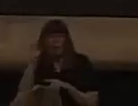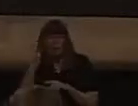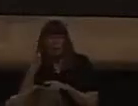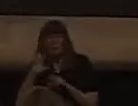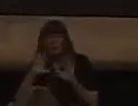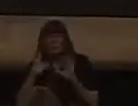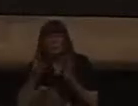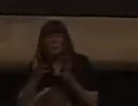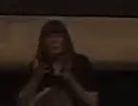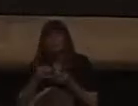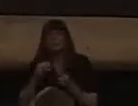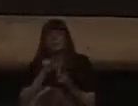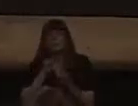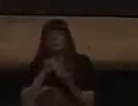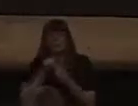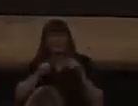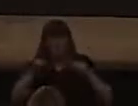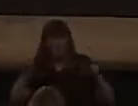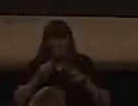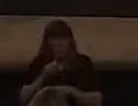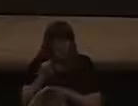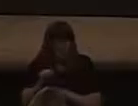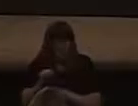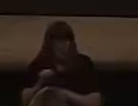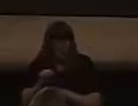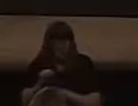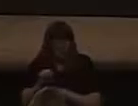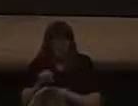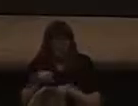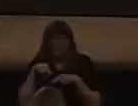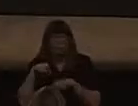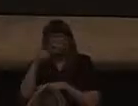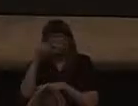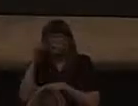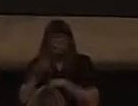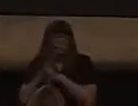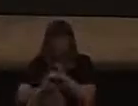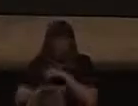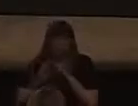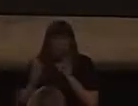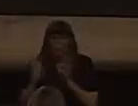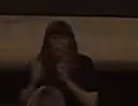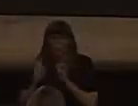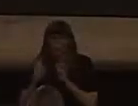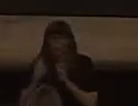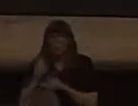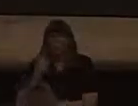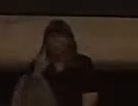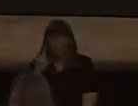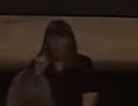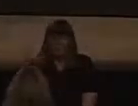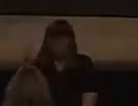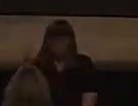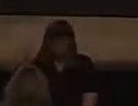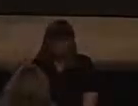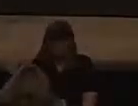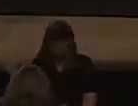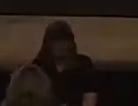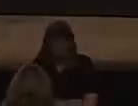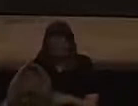with diverse disabilities in the summer, fall, and winter of 2012.